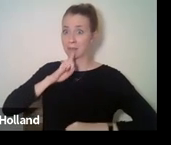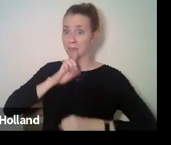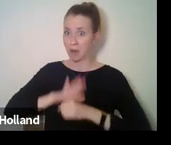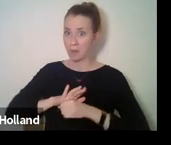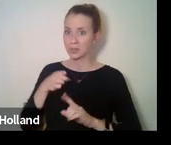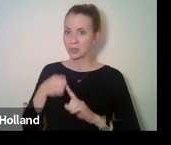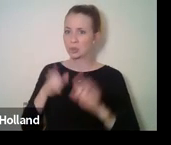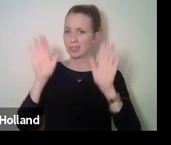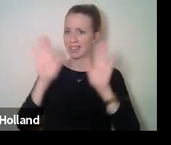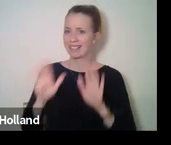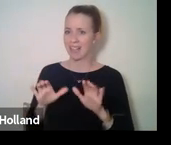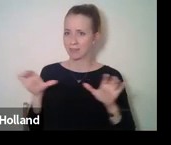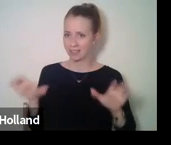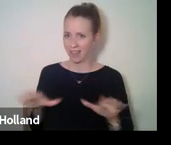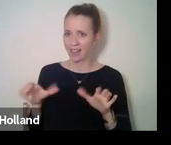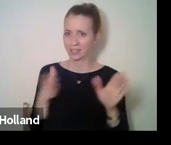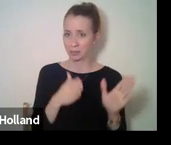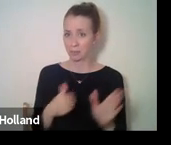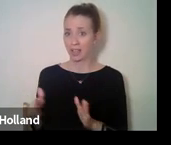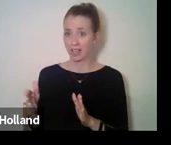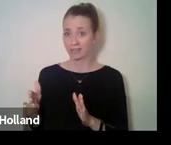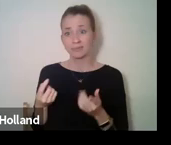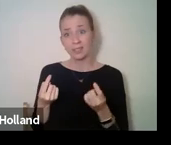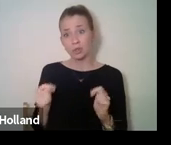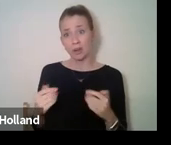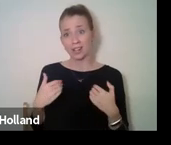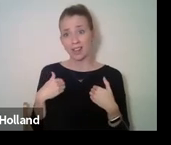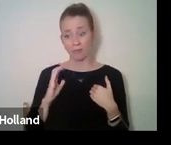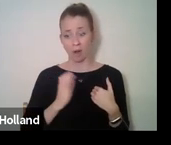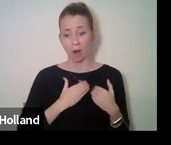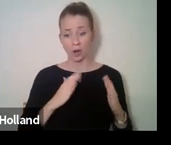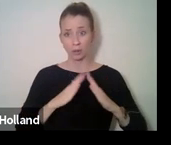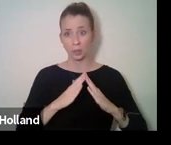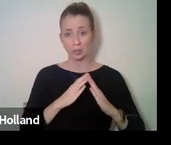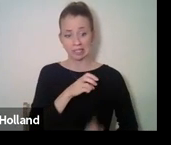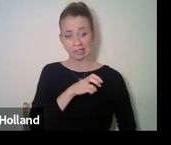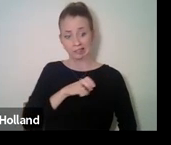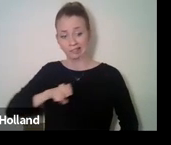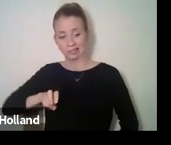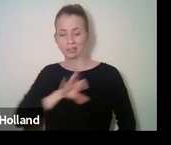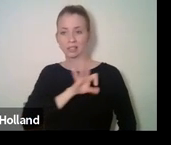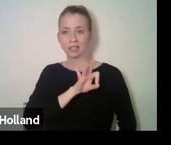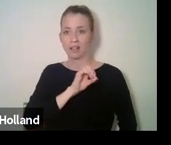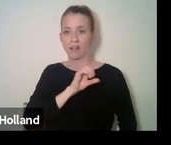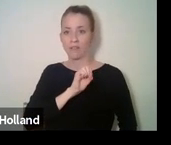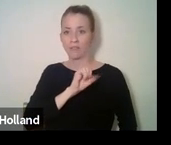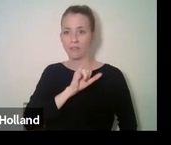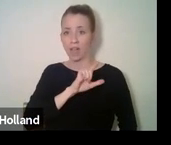action plan to shift our community away from fossil fuels and reduce our carbon footprint.